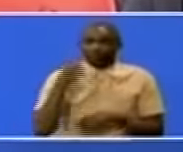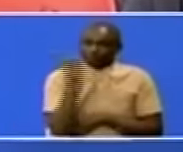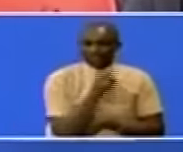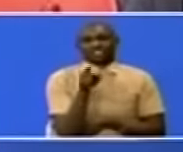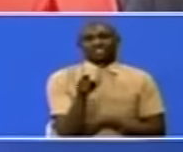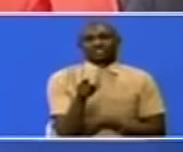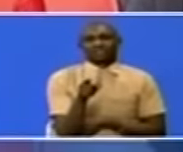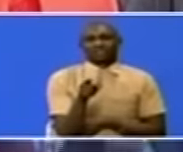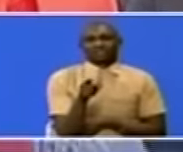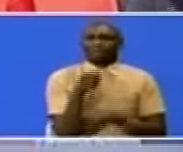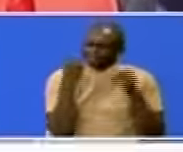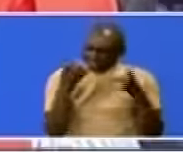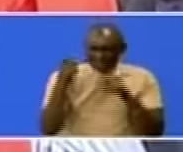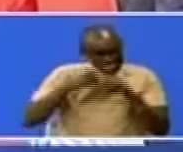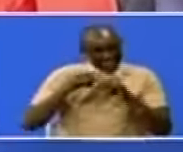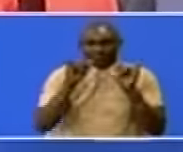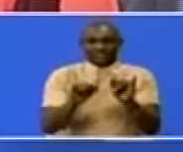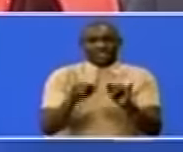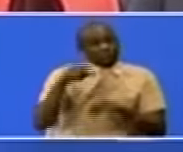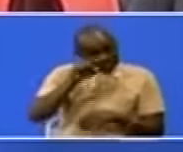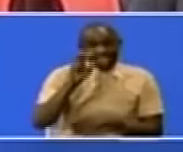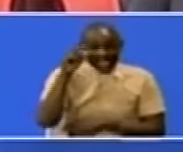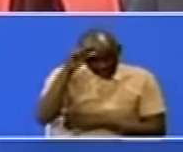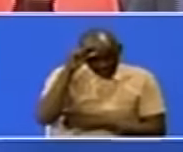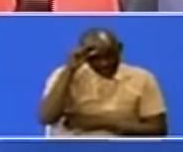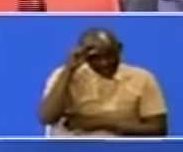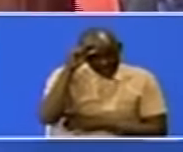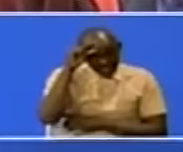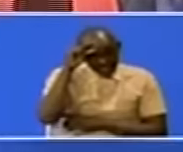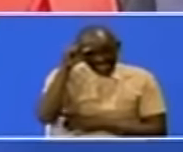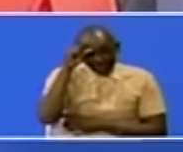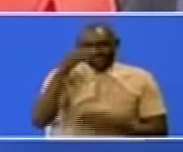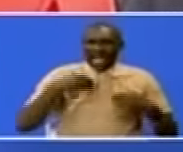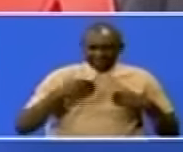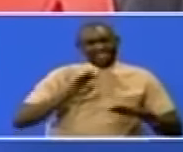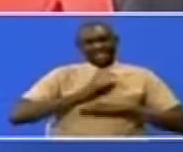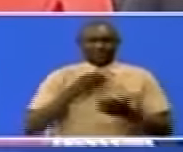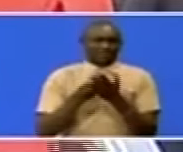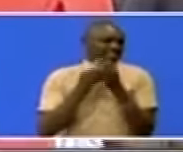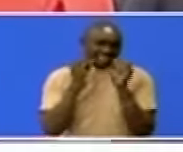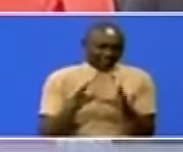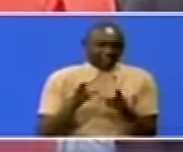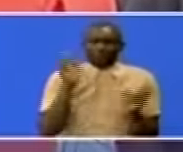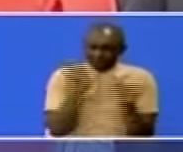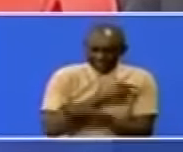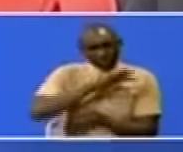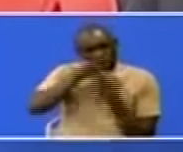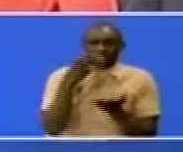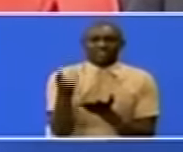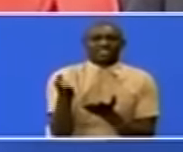years. And you see, government has, doesn't have enough money to do all this kind